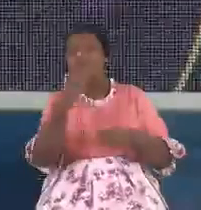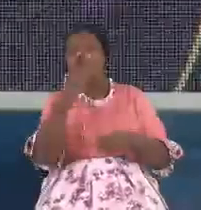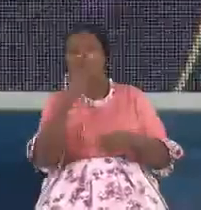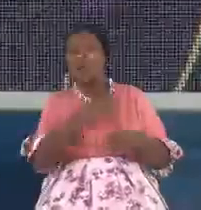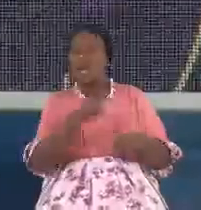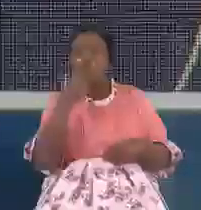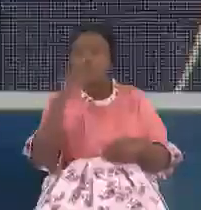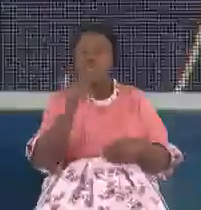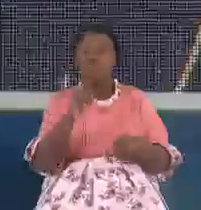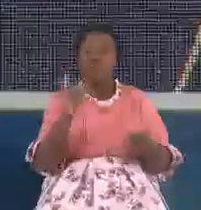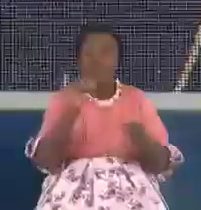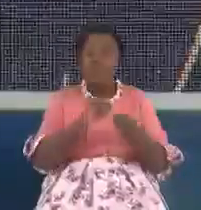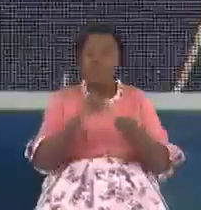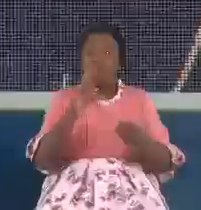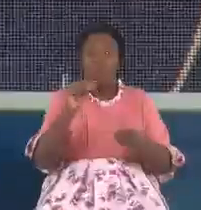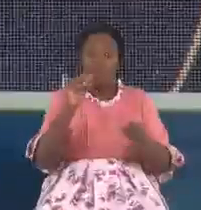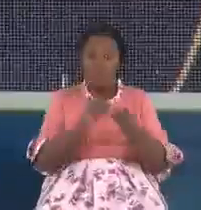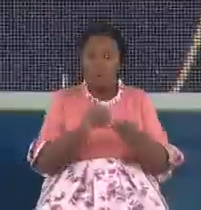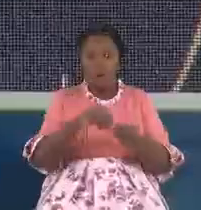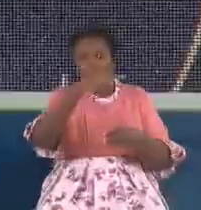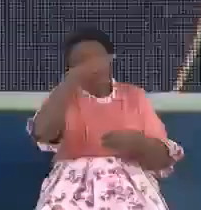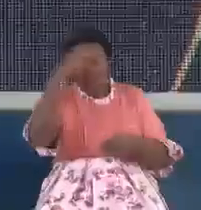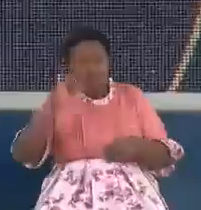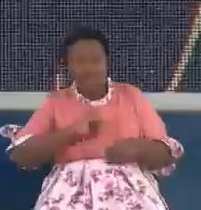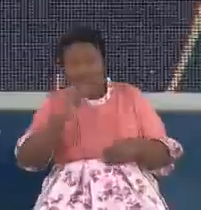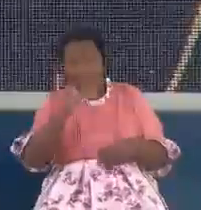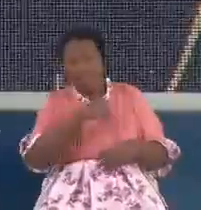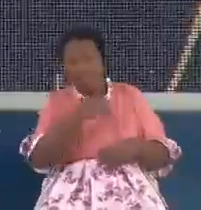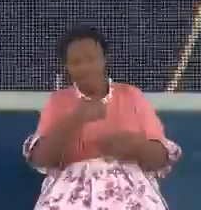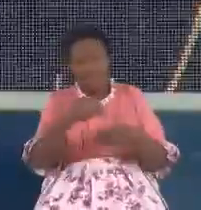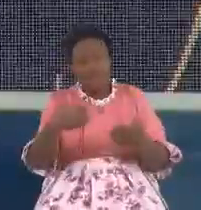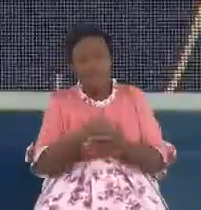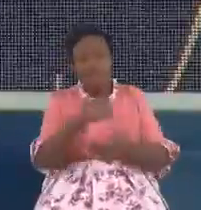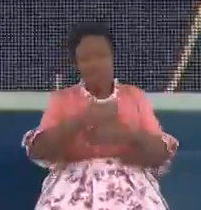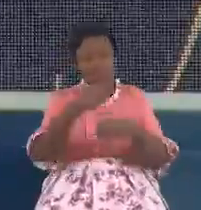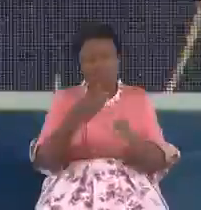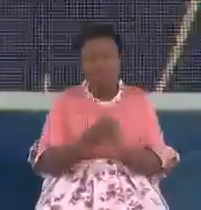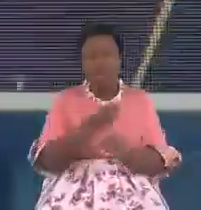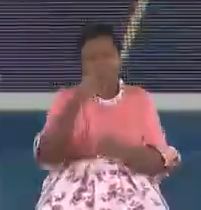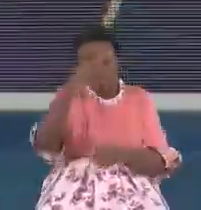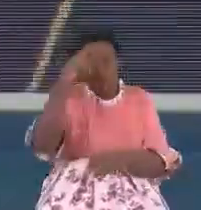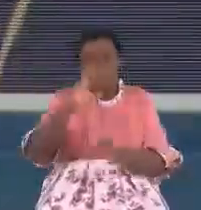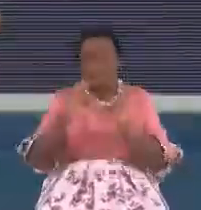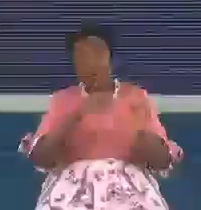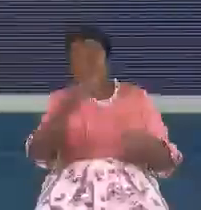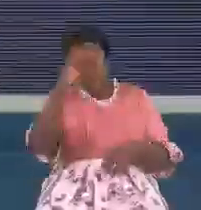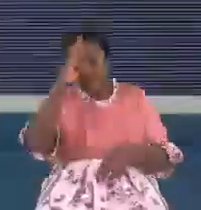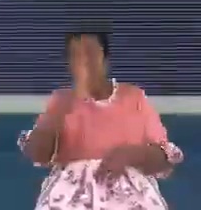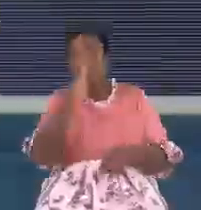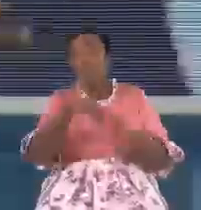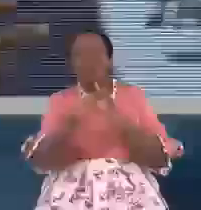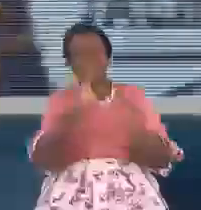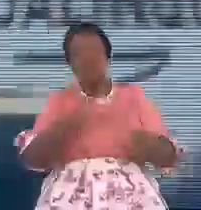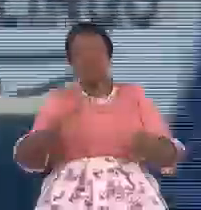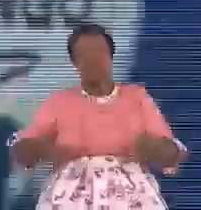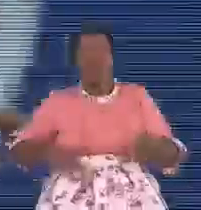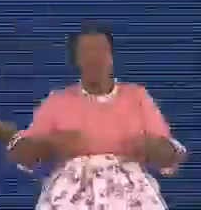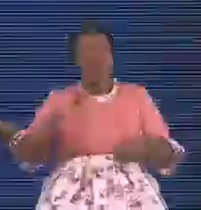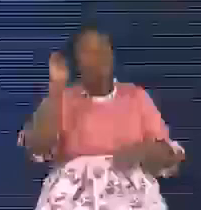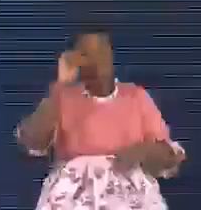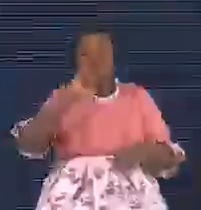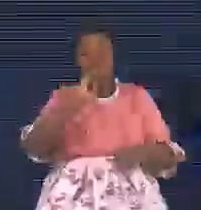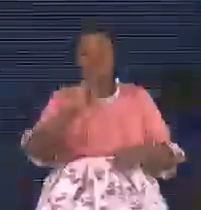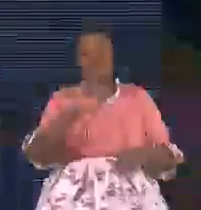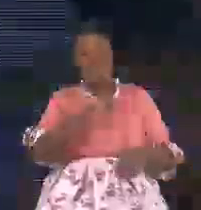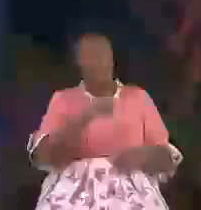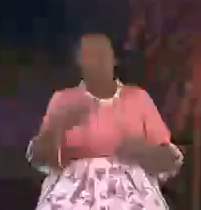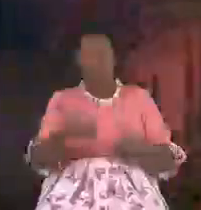because of a new creature if any man be in christ he is a new creature all